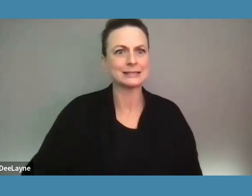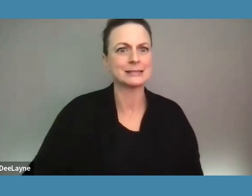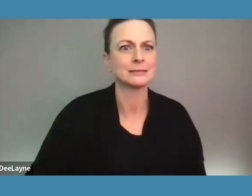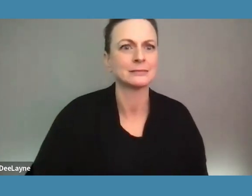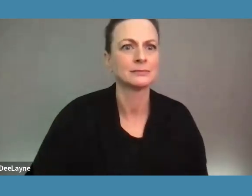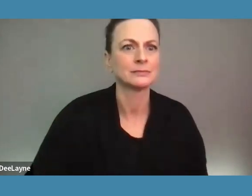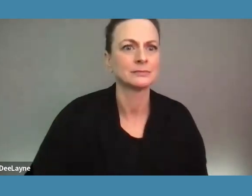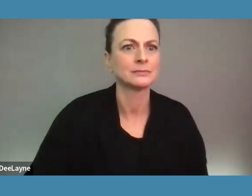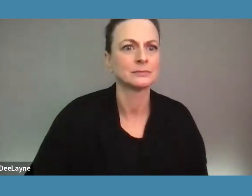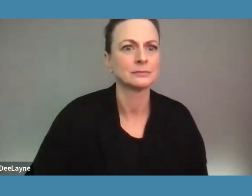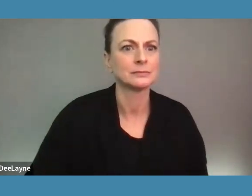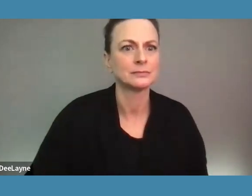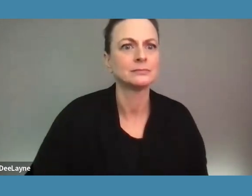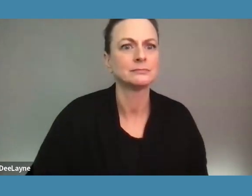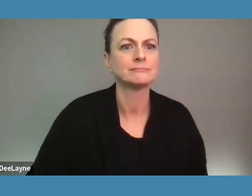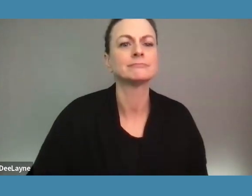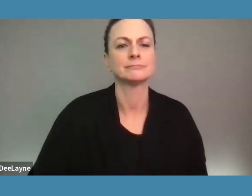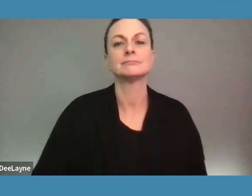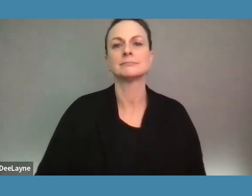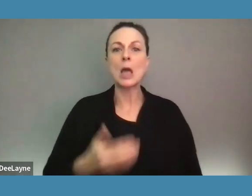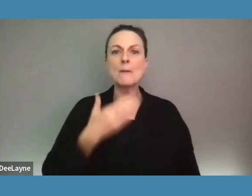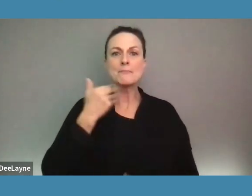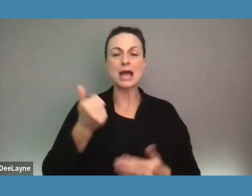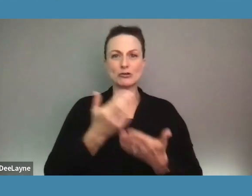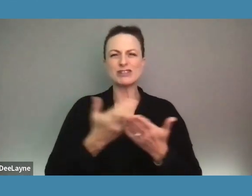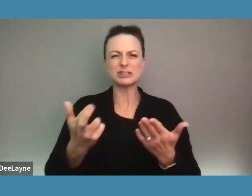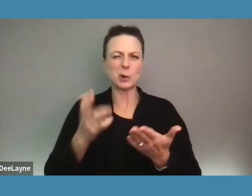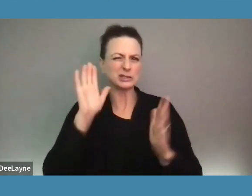And hopefully get you guys better resources to help.